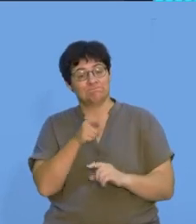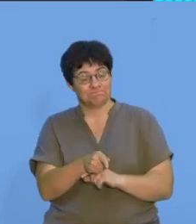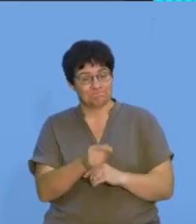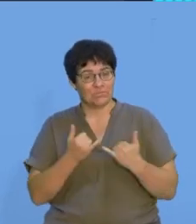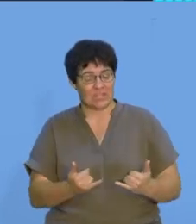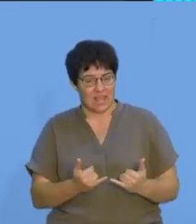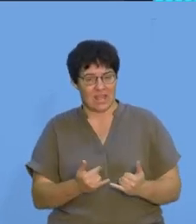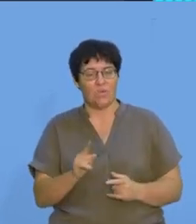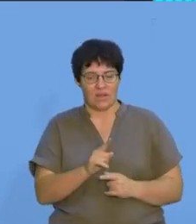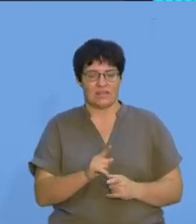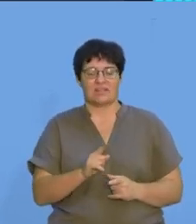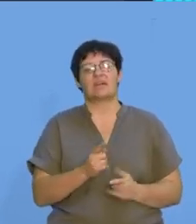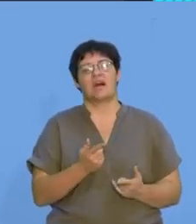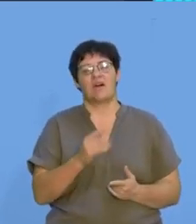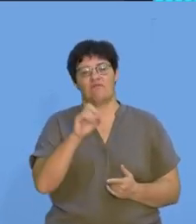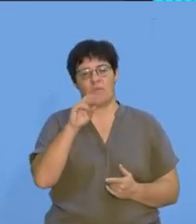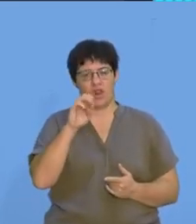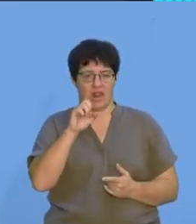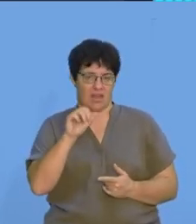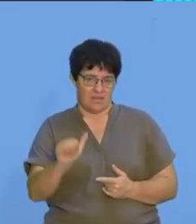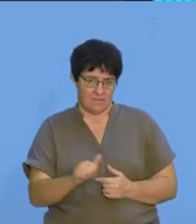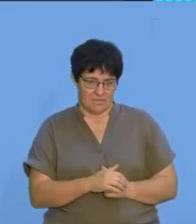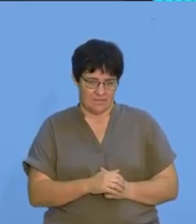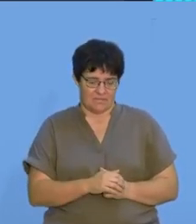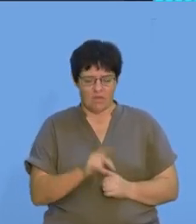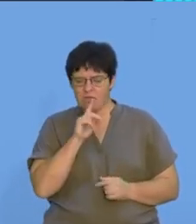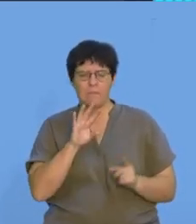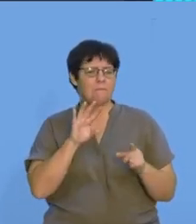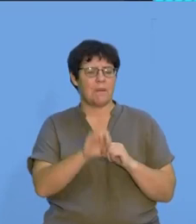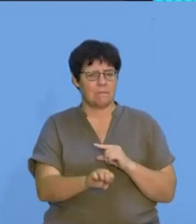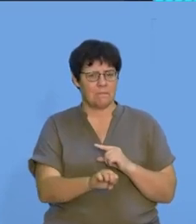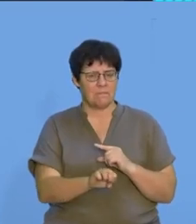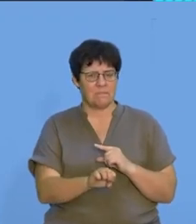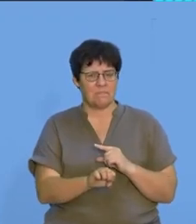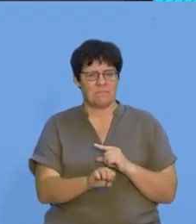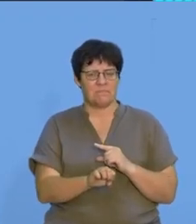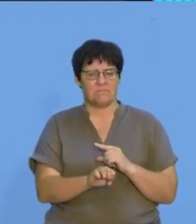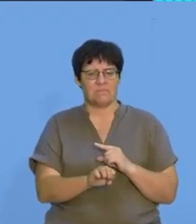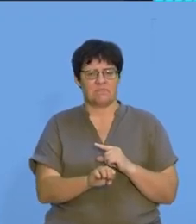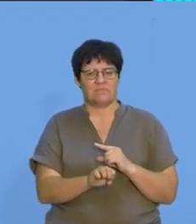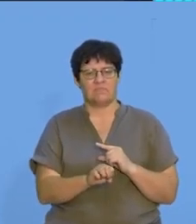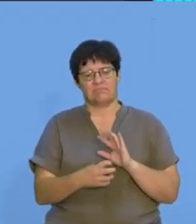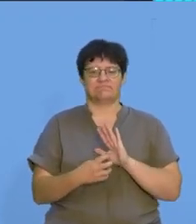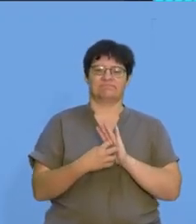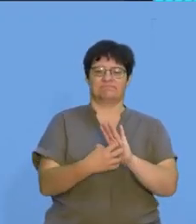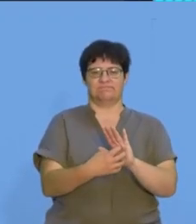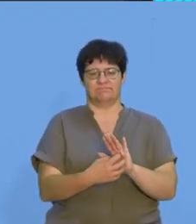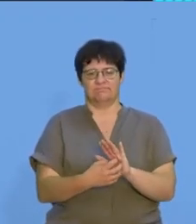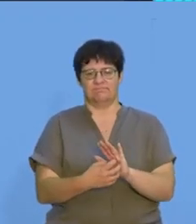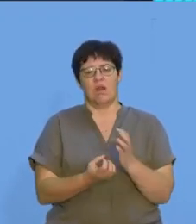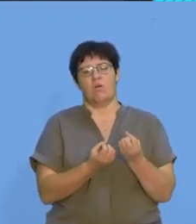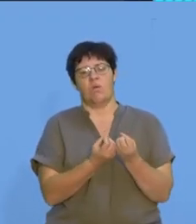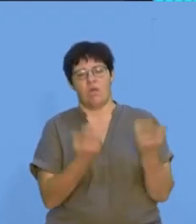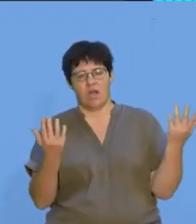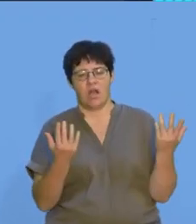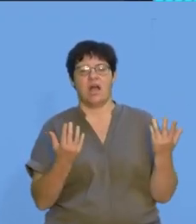session on the chemical formulae. Now let's try and locate chemical formulae within the broader, section of quantitative